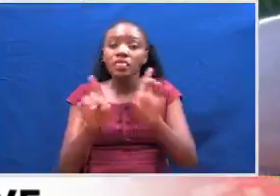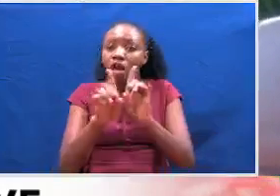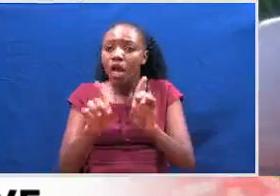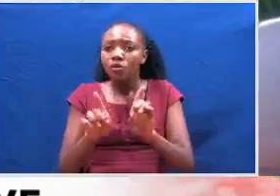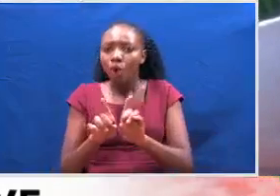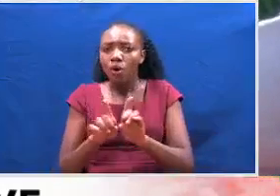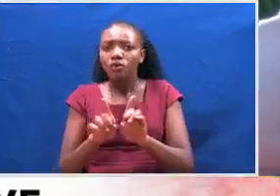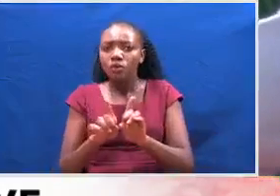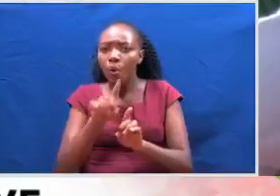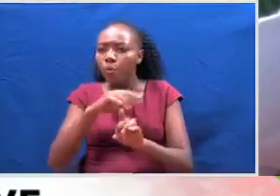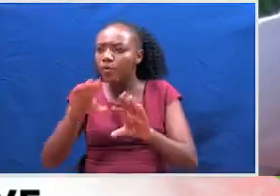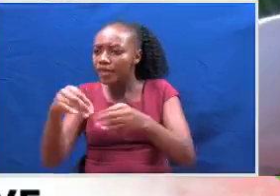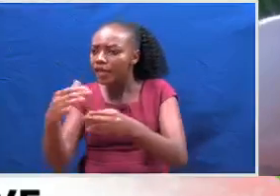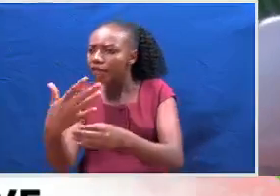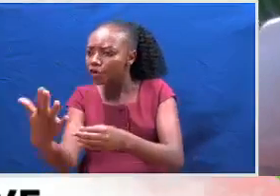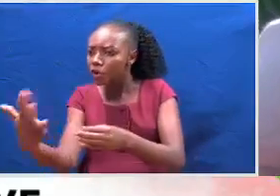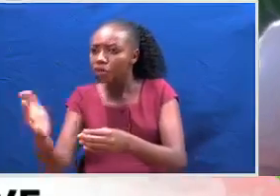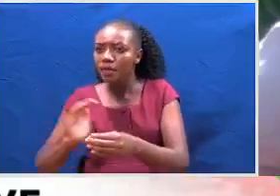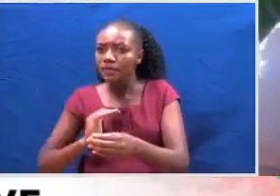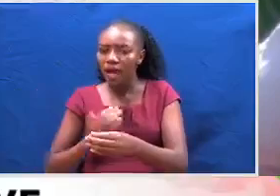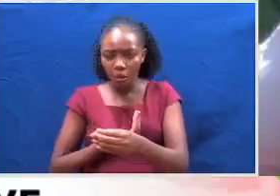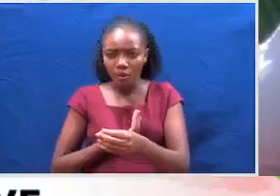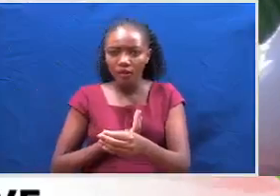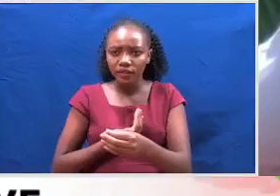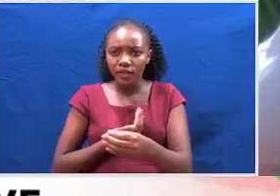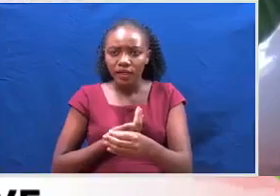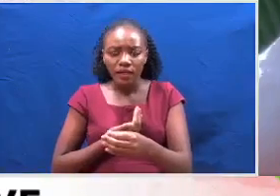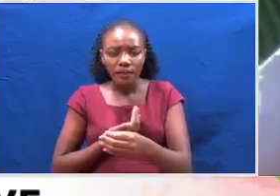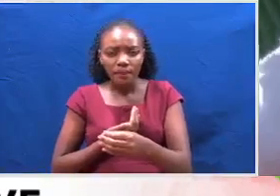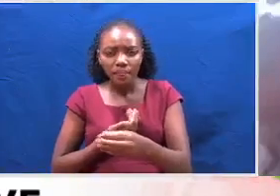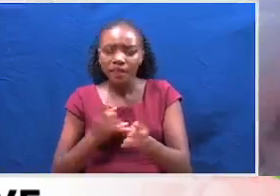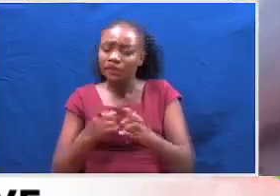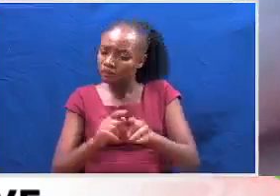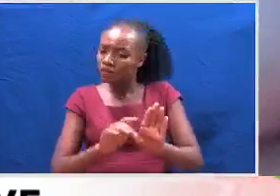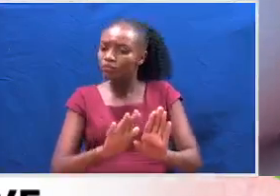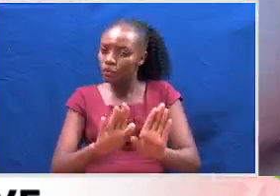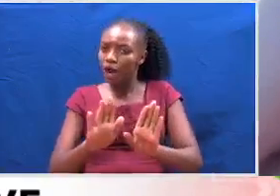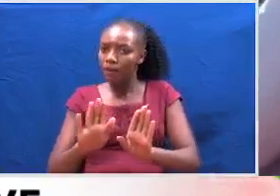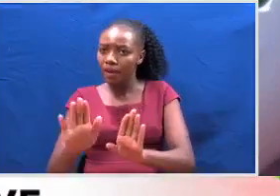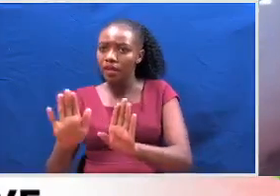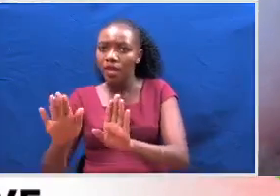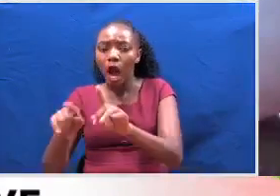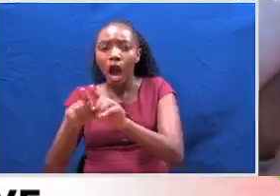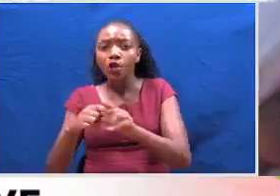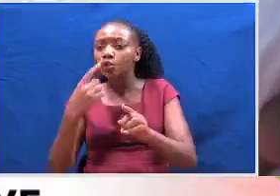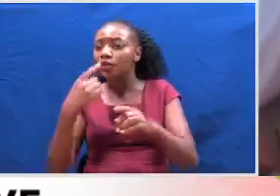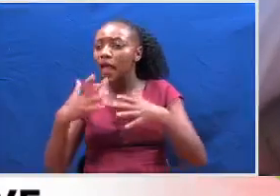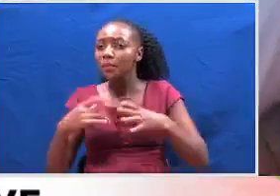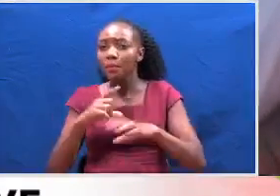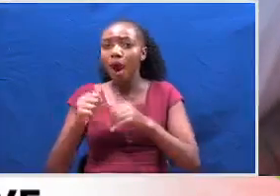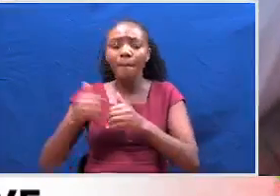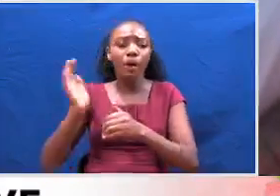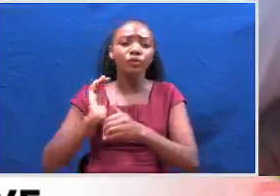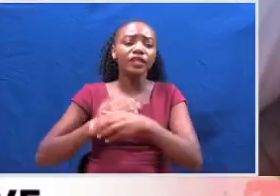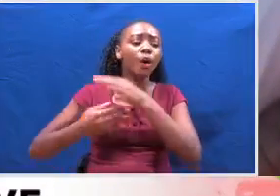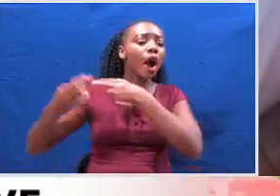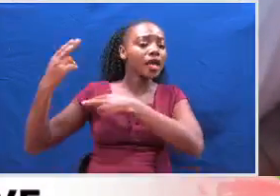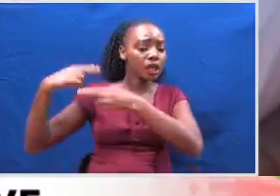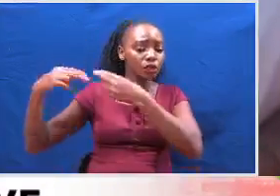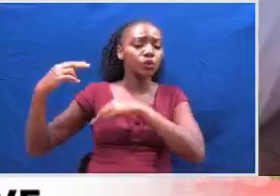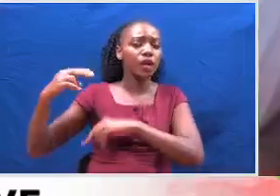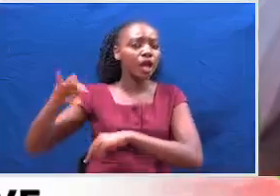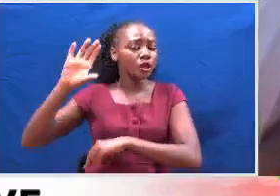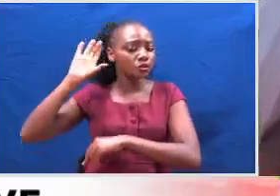kupeleka makaratasi zetu, kupeleka map yetu, kupeleka history yetu, tusikizwe